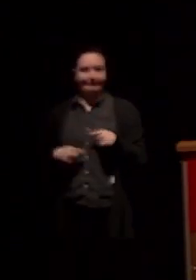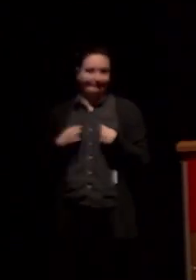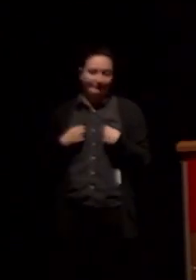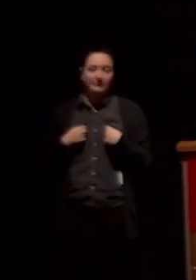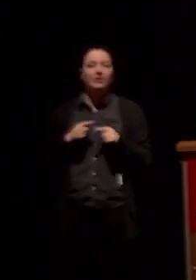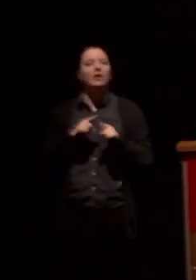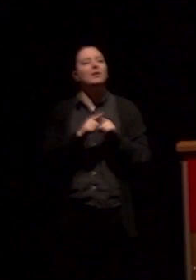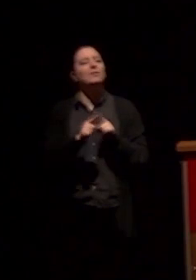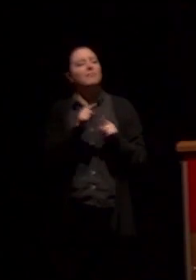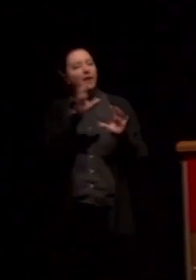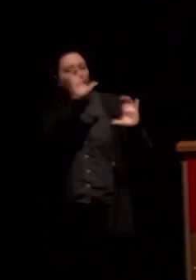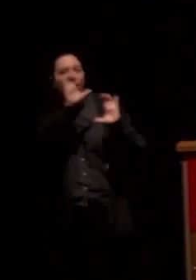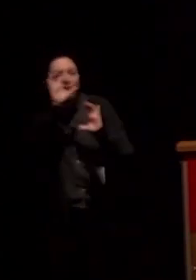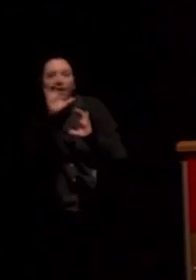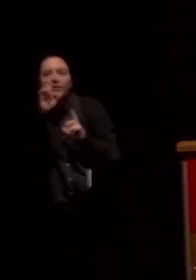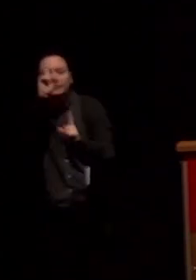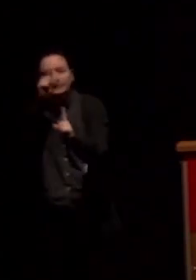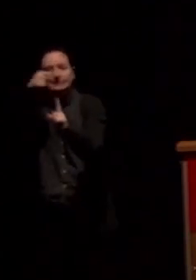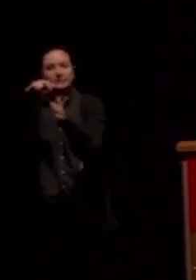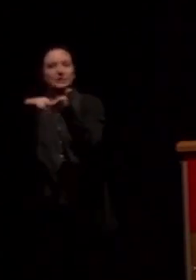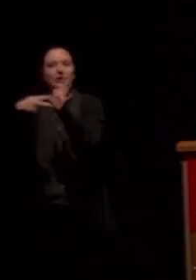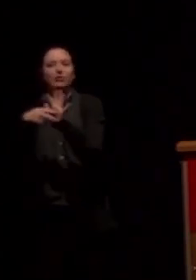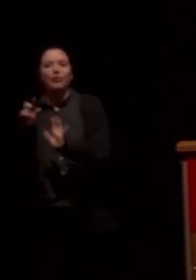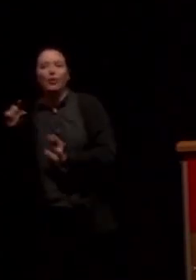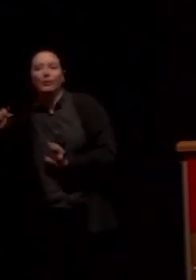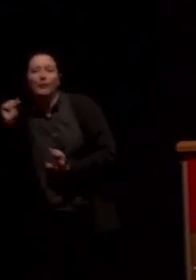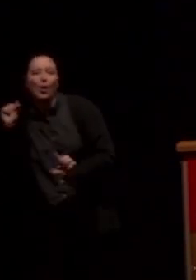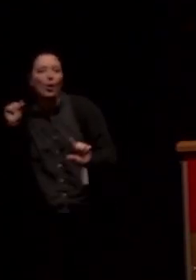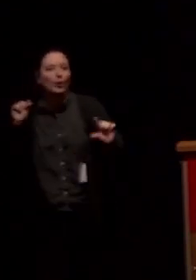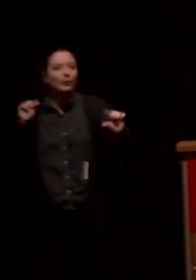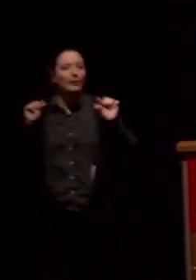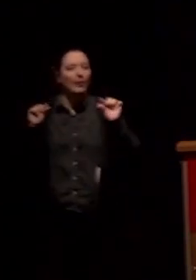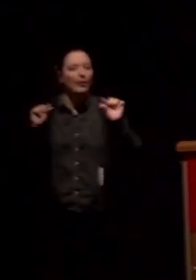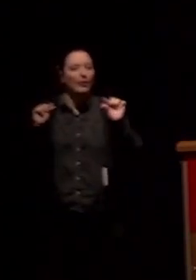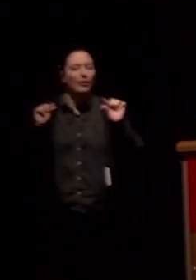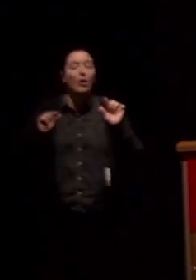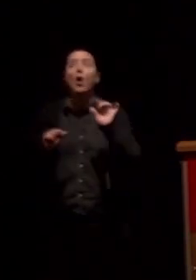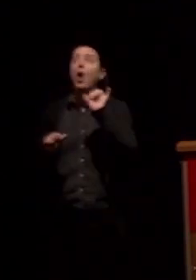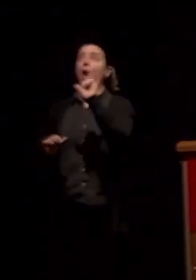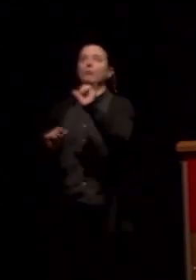make me feel connected as well. Mm-hmm. Oh, and there's one other thing.